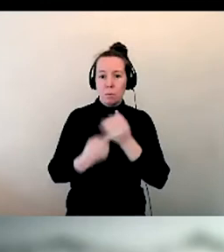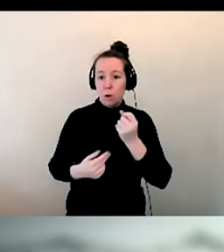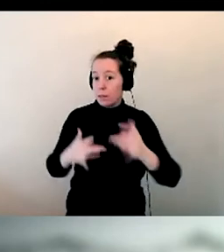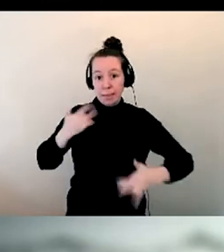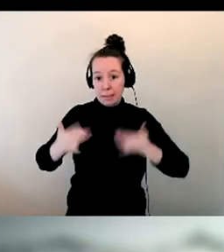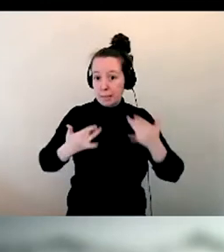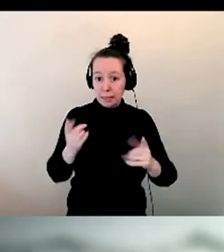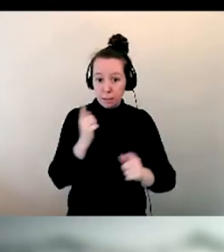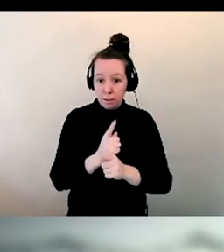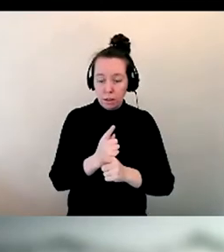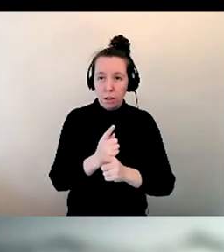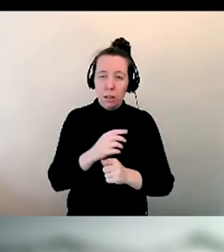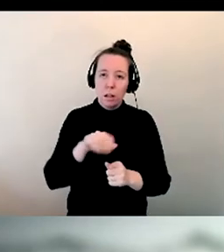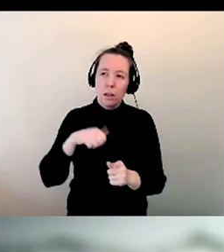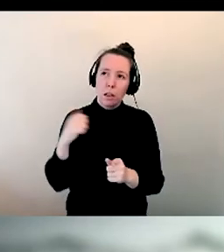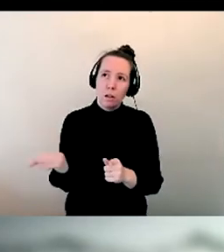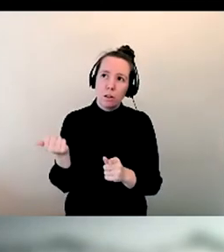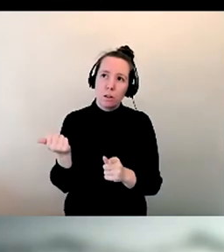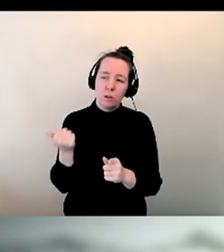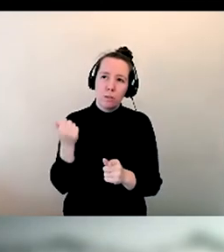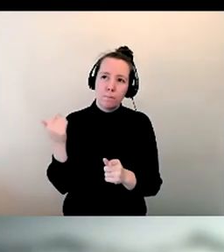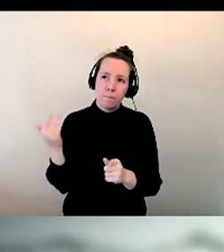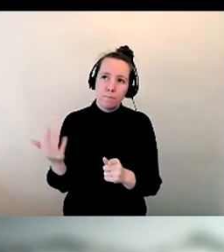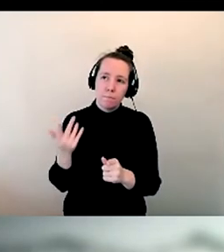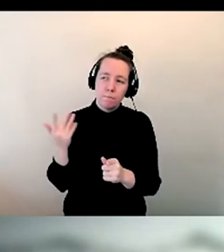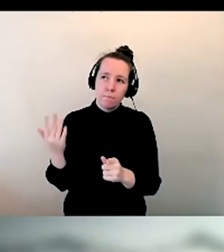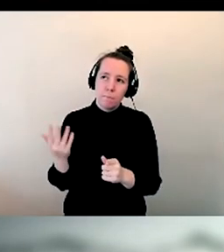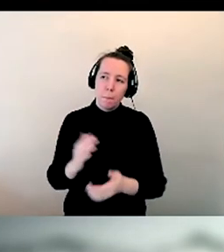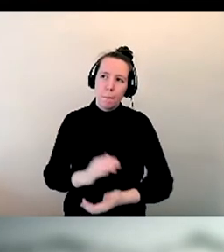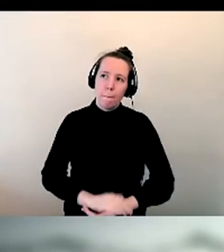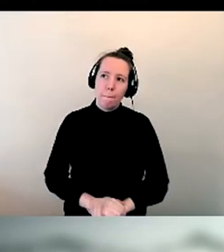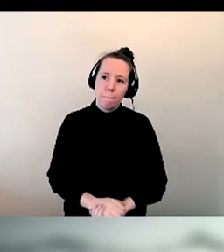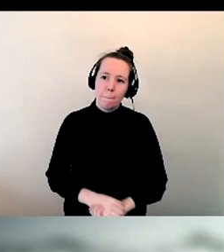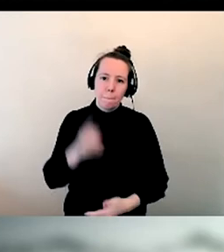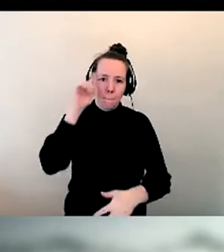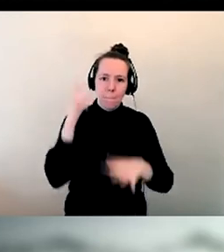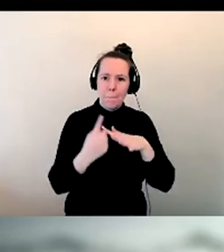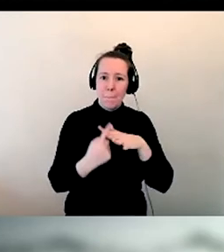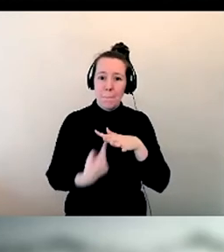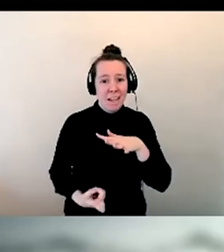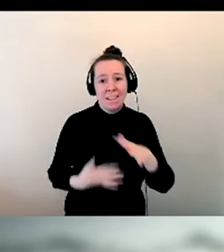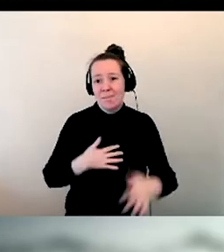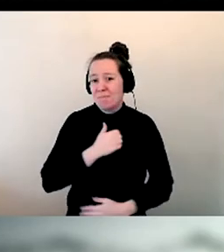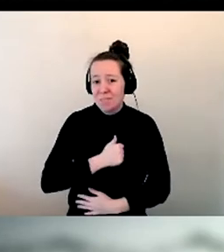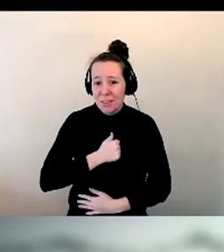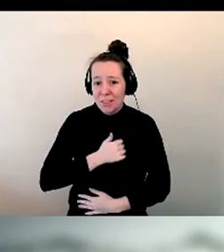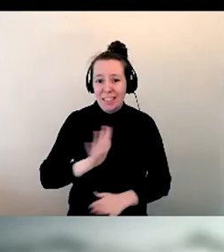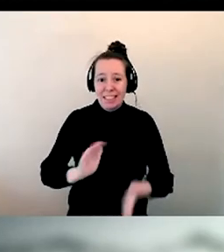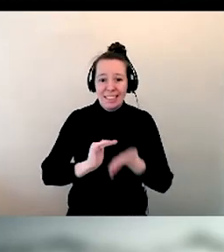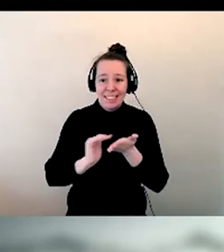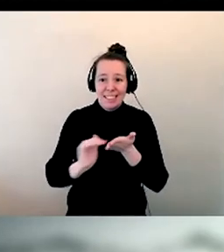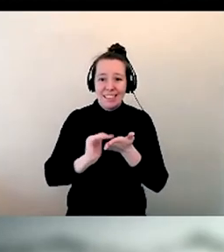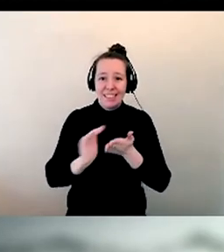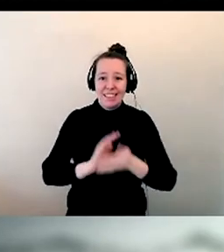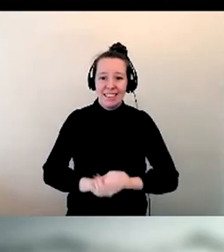Other than that, I think, ooh, I lost my train of thought, sorry. I think it's because of